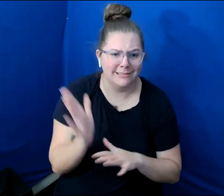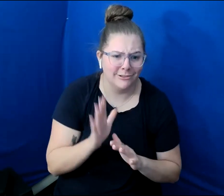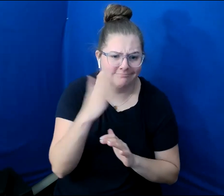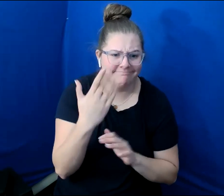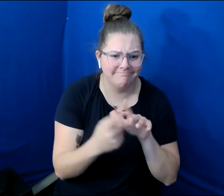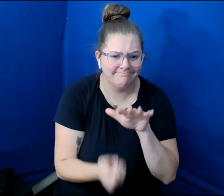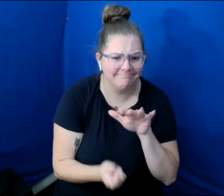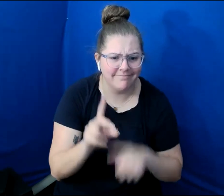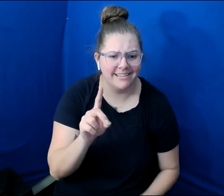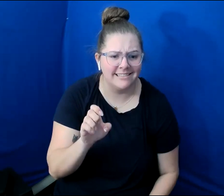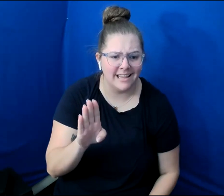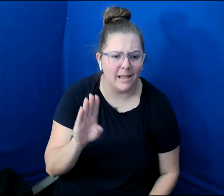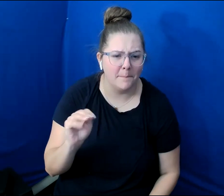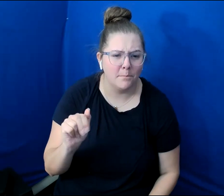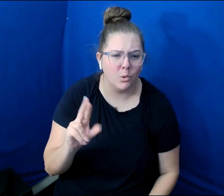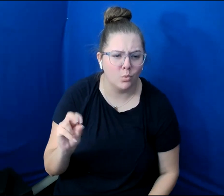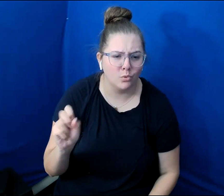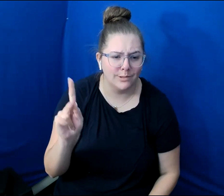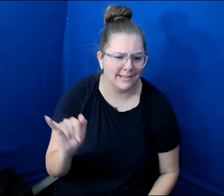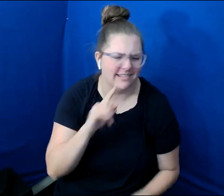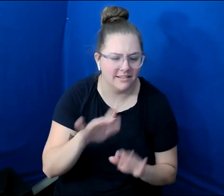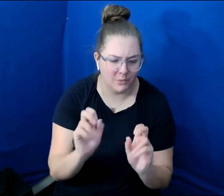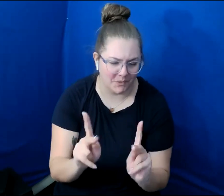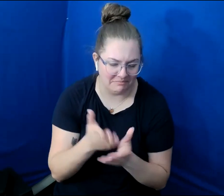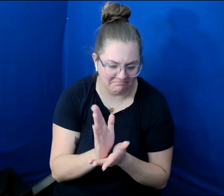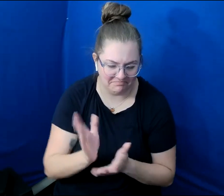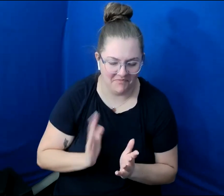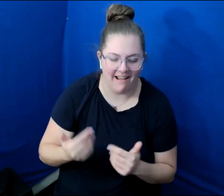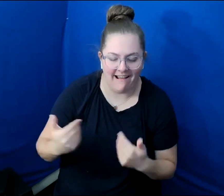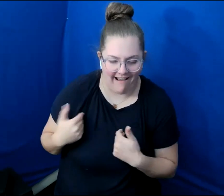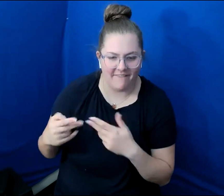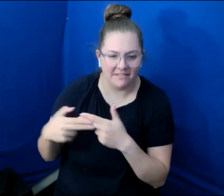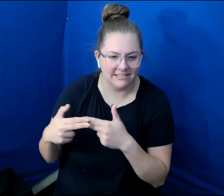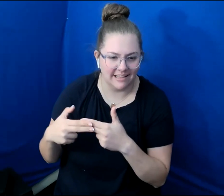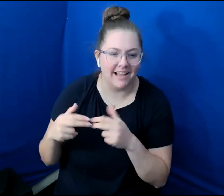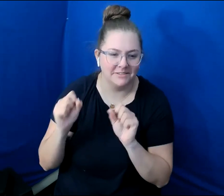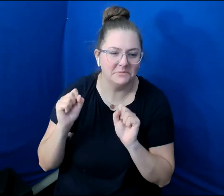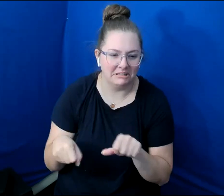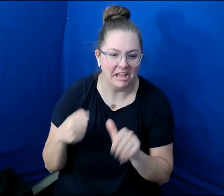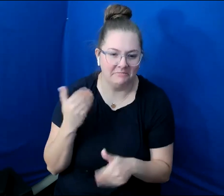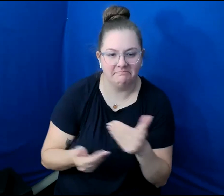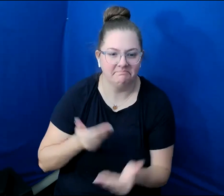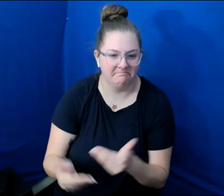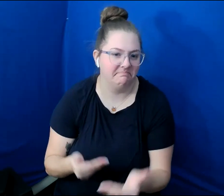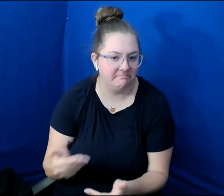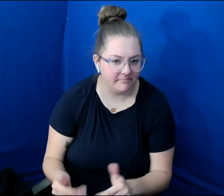Deb Maruska, and that is okay. I have the slides, and we can go ahead